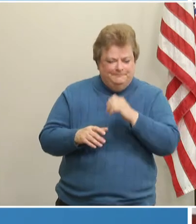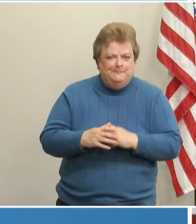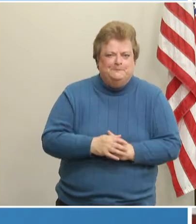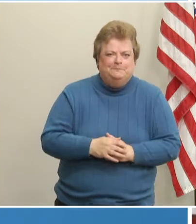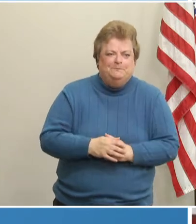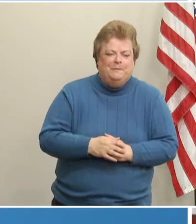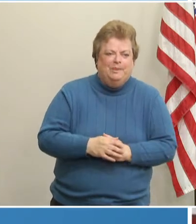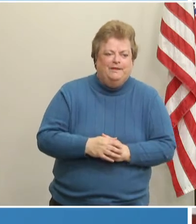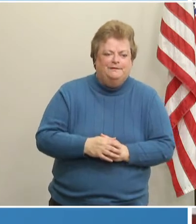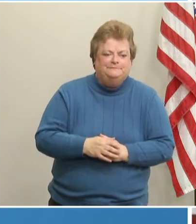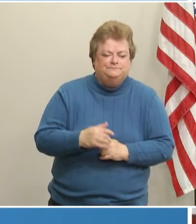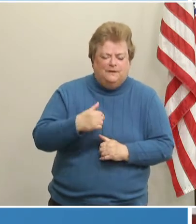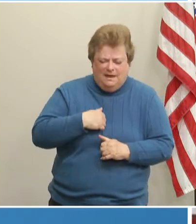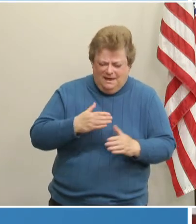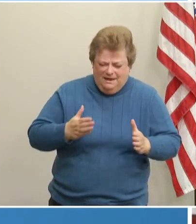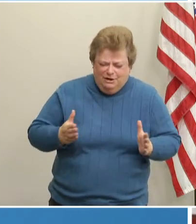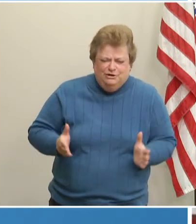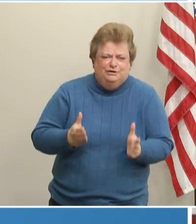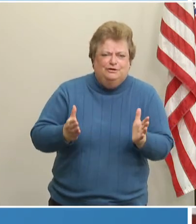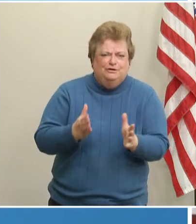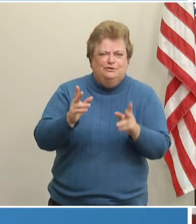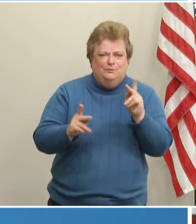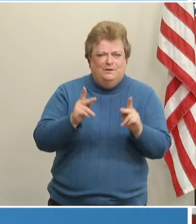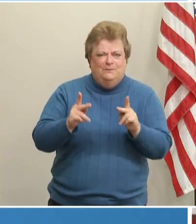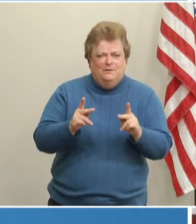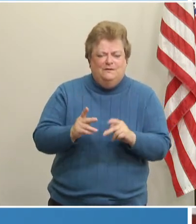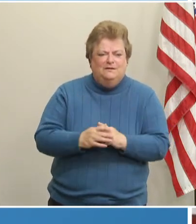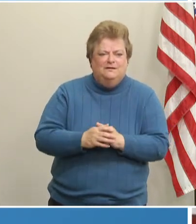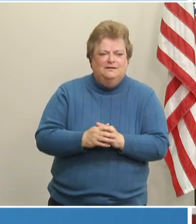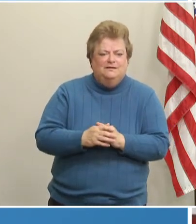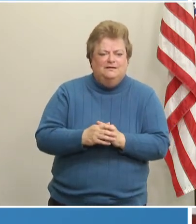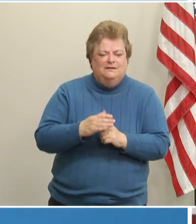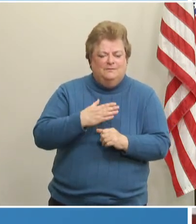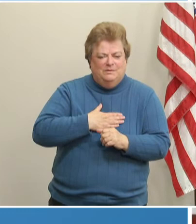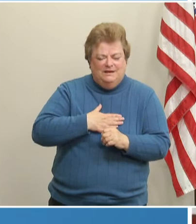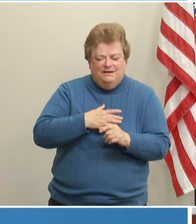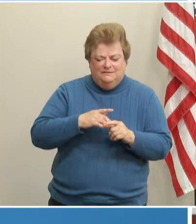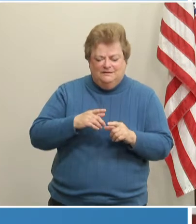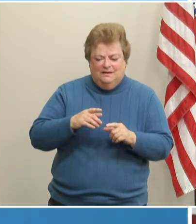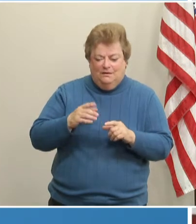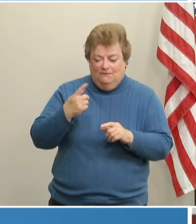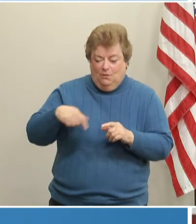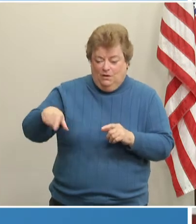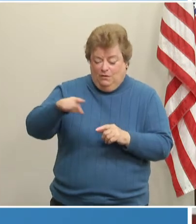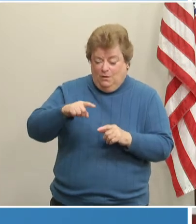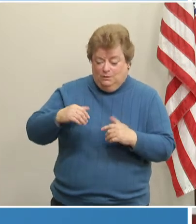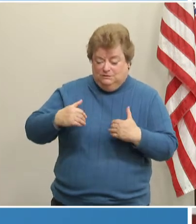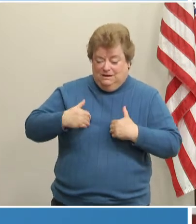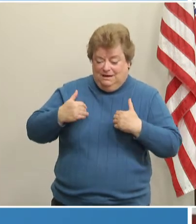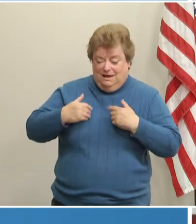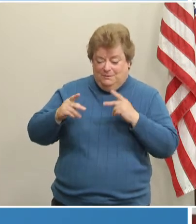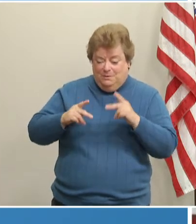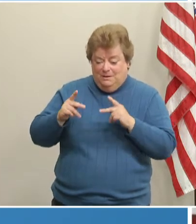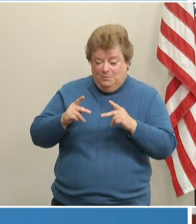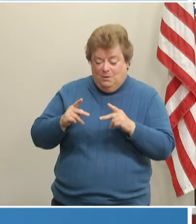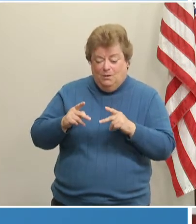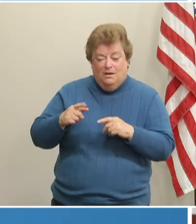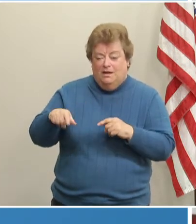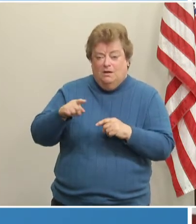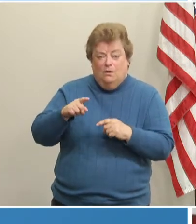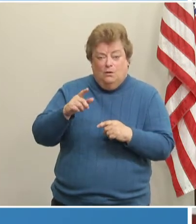would urge people in this population that has deemed themselves not to be at